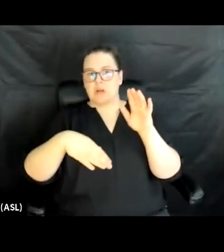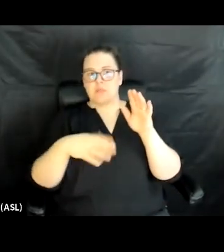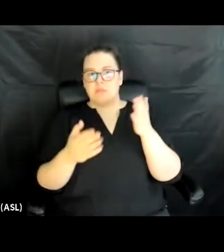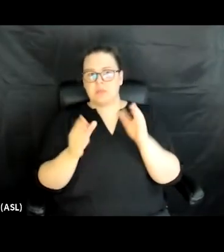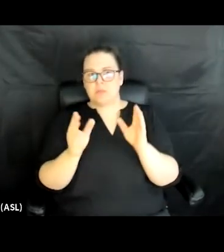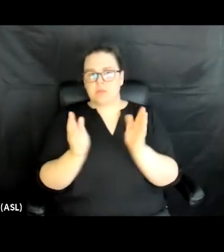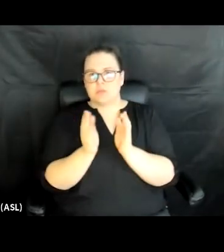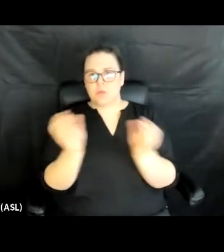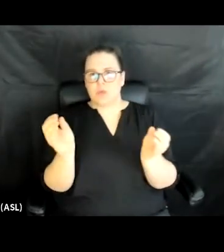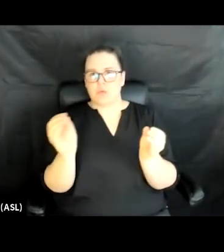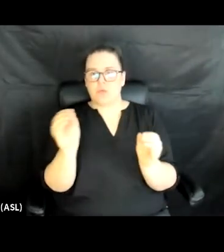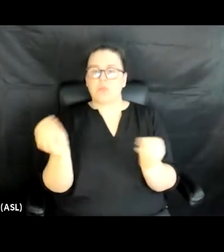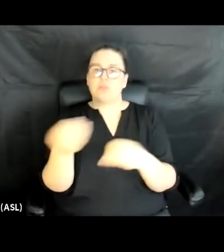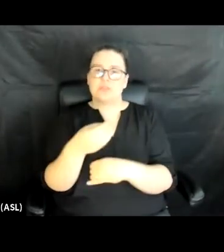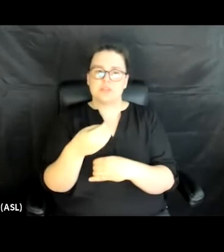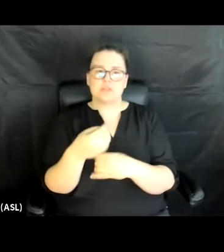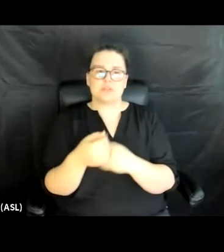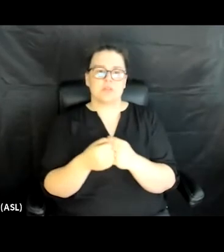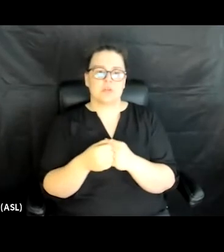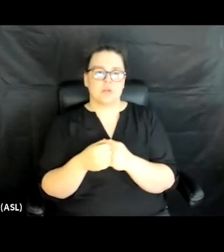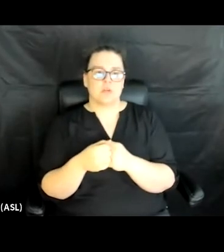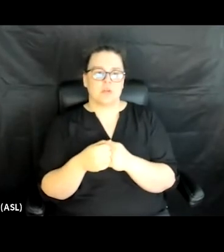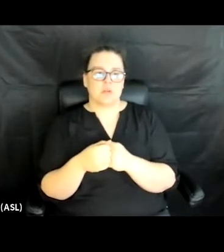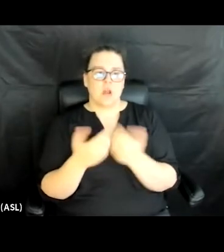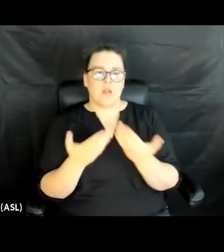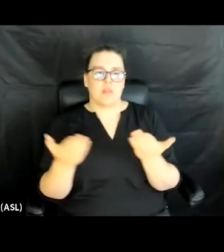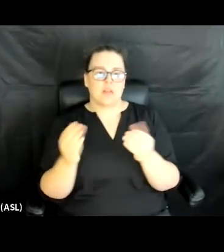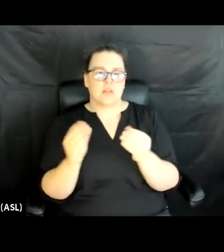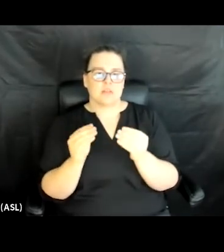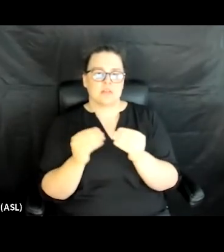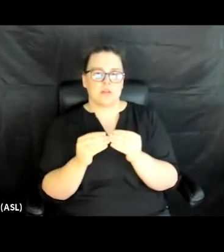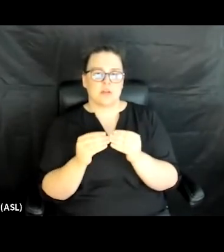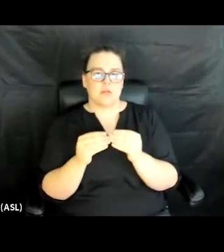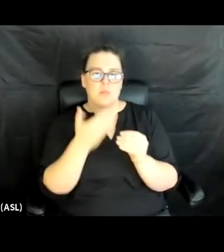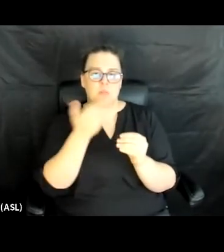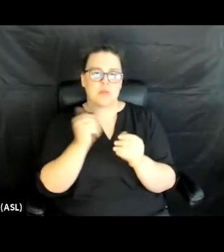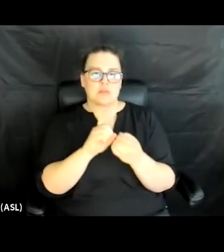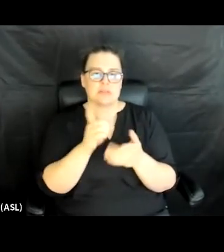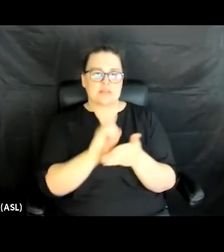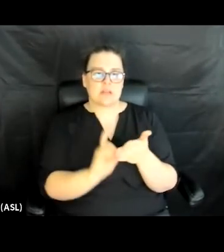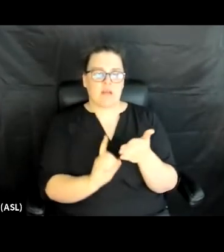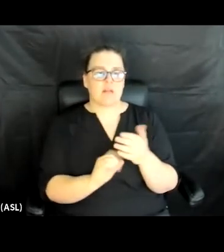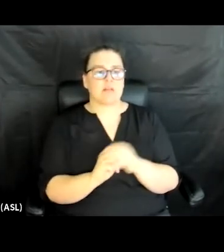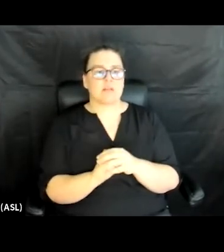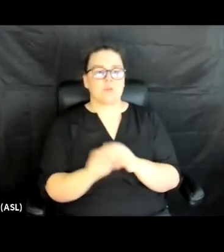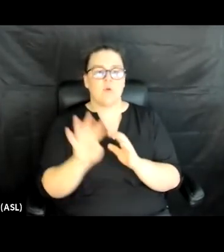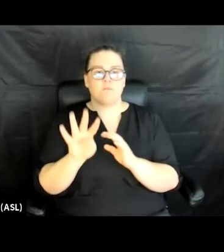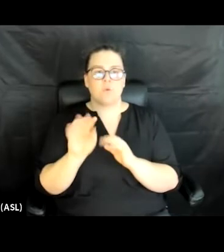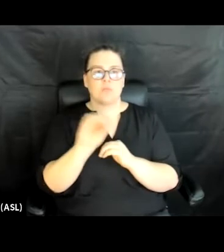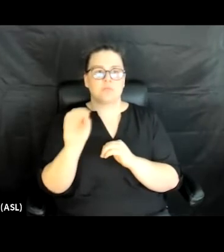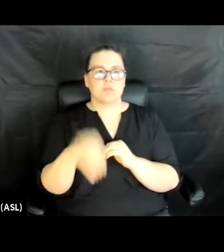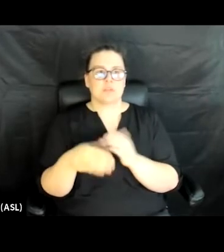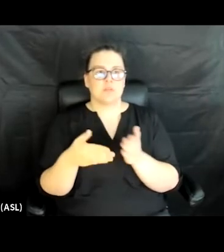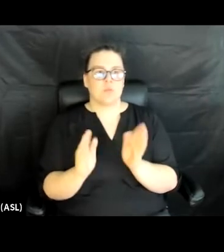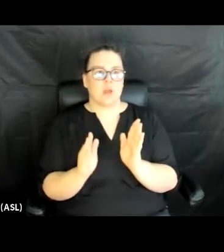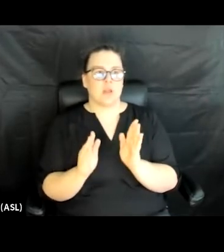percentages there are things that are more changes to benefit design and the coverage. So we have 4% waived cost sharing for mental